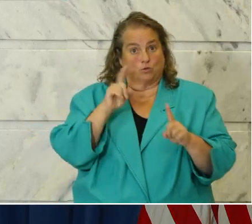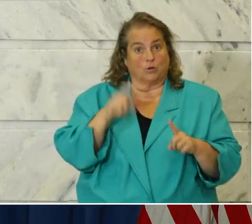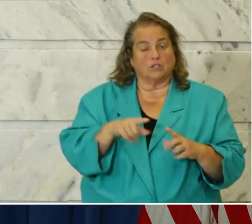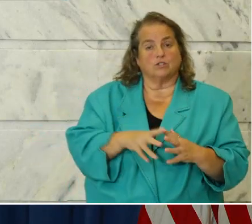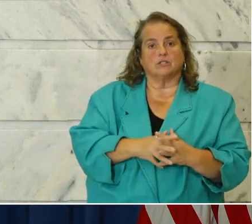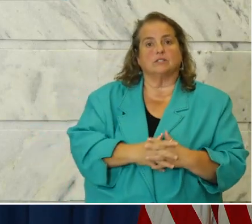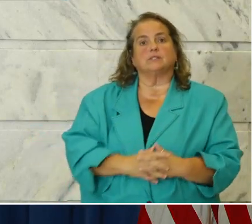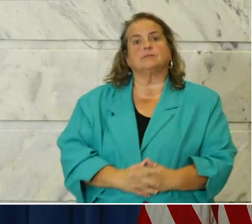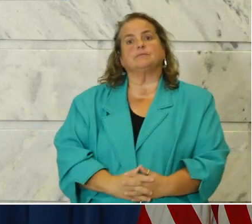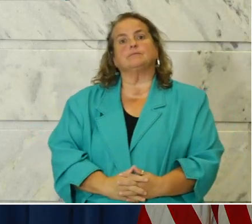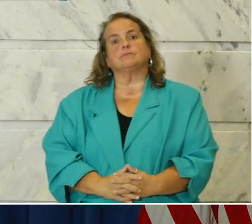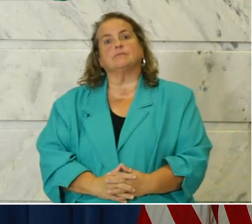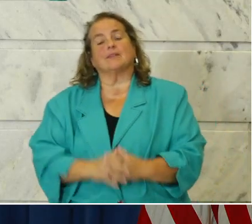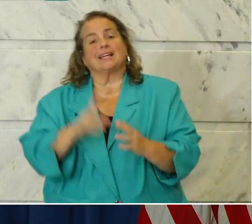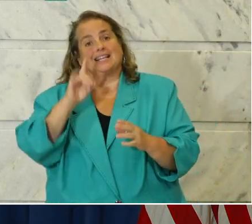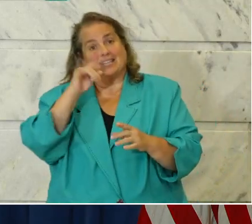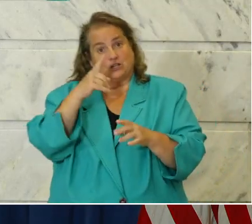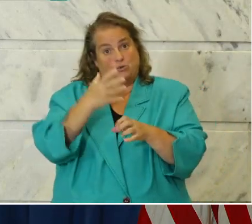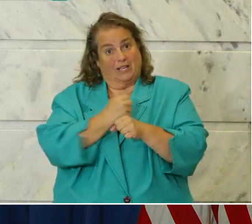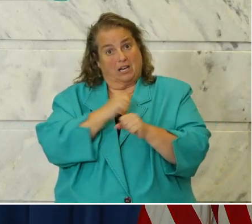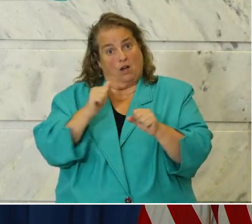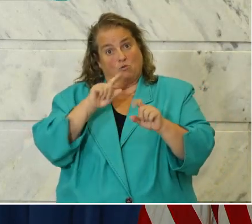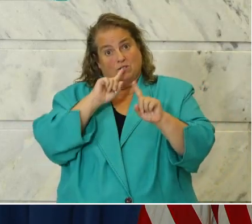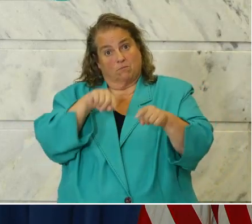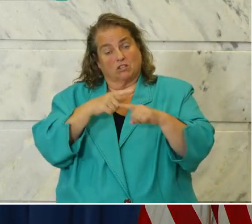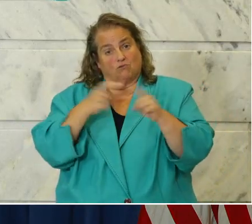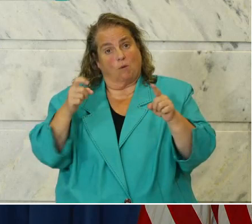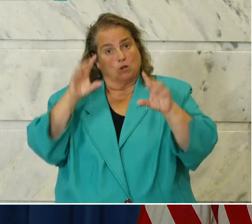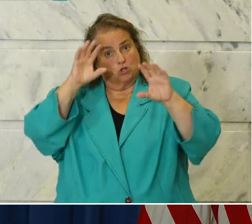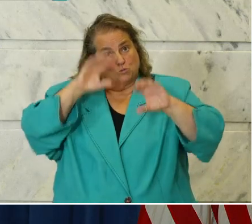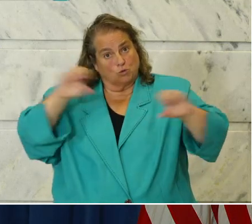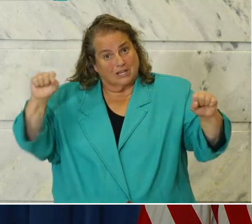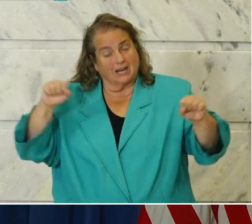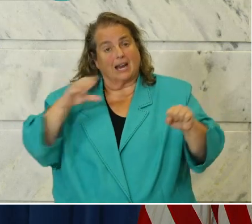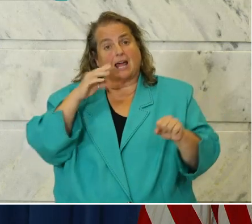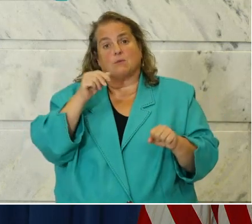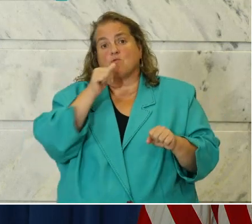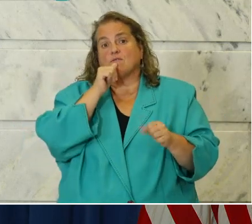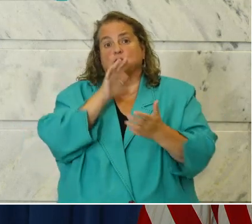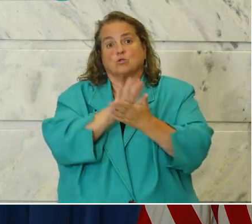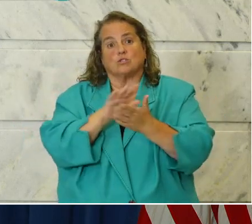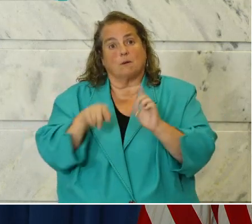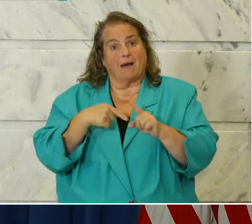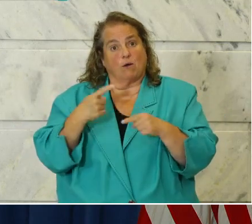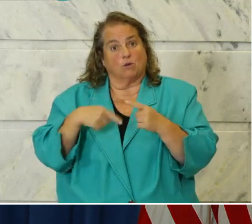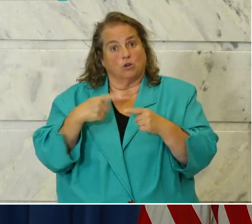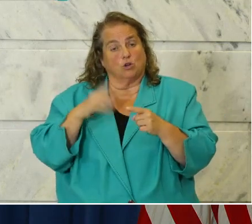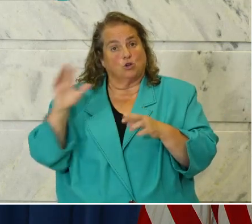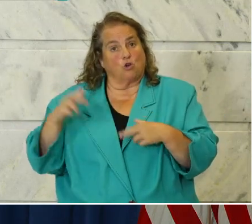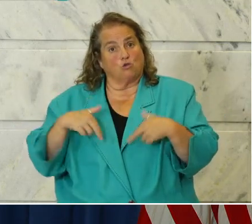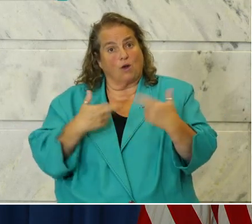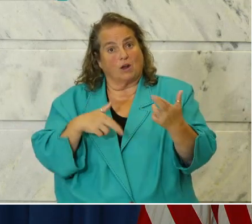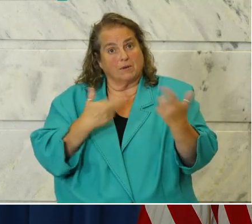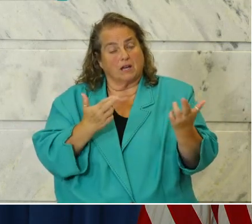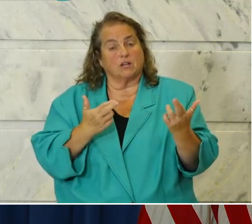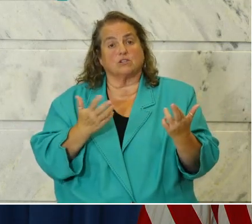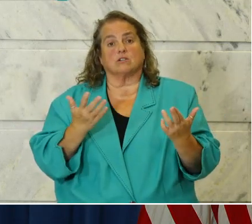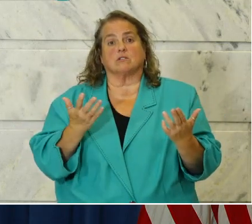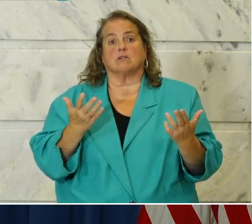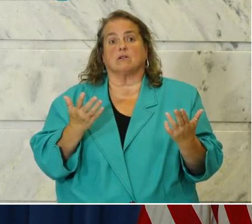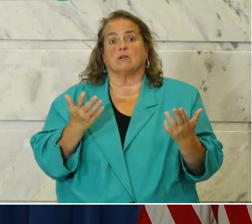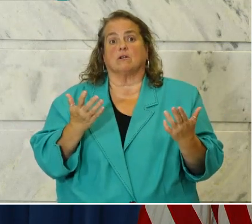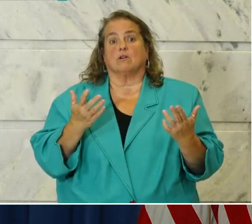Did you get a response from the superintendents in private schools about your recommendation? And what about higher ed students